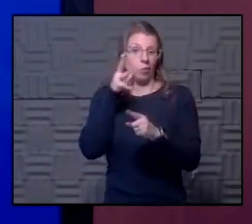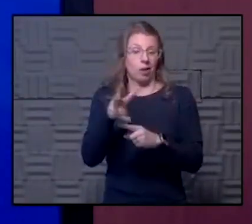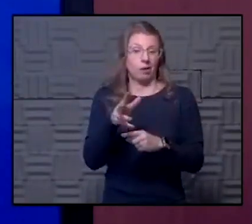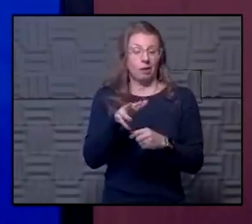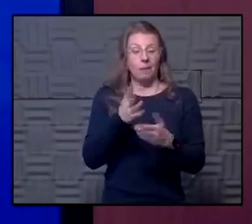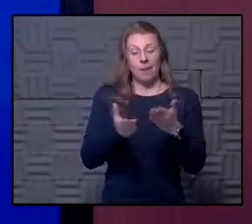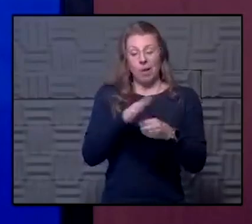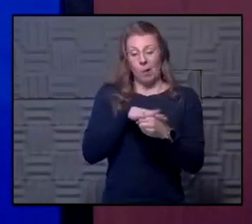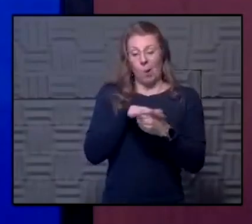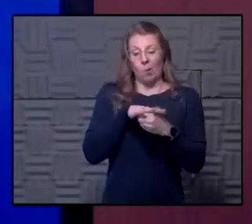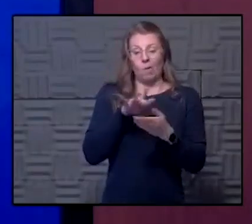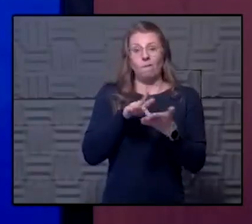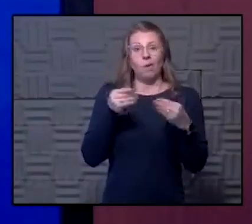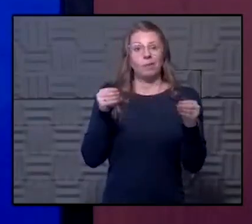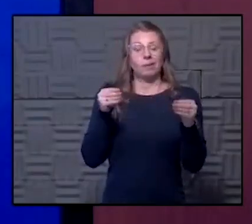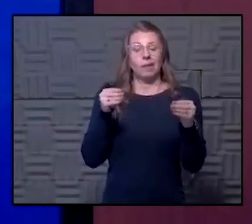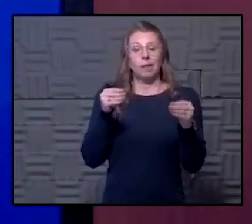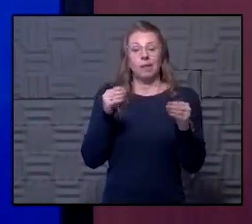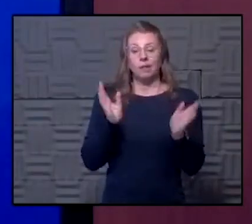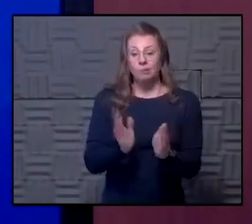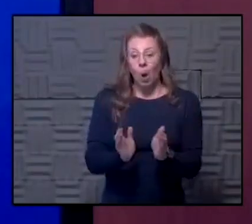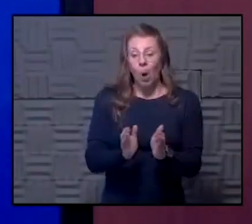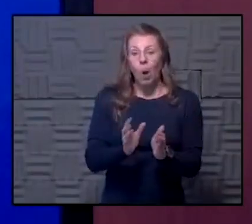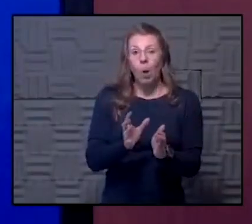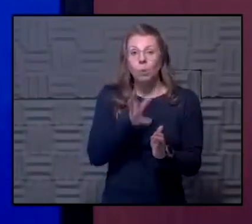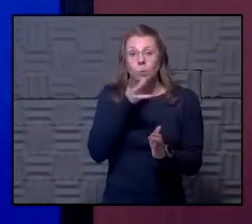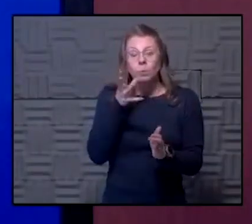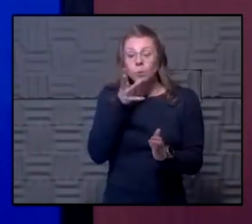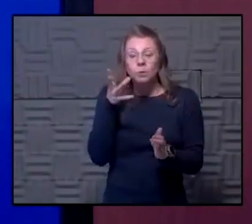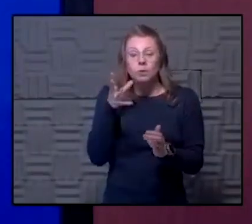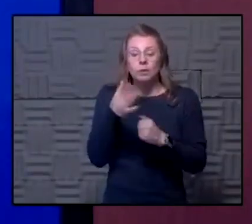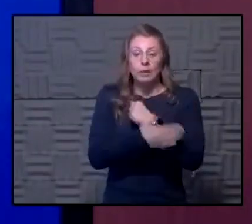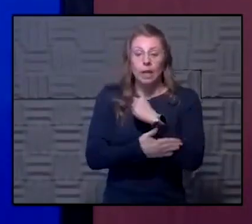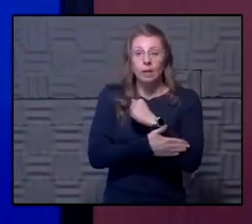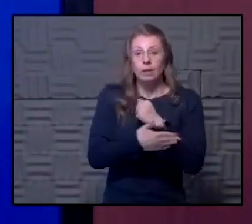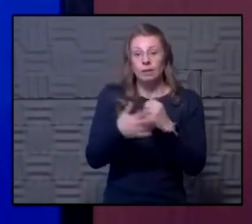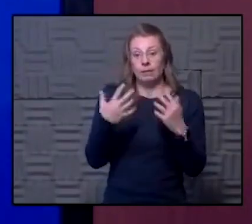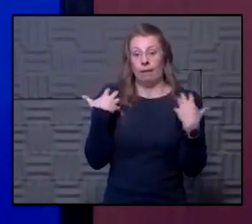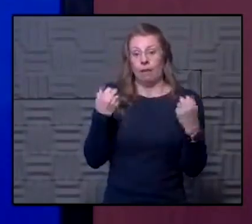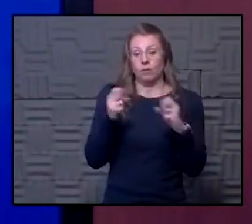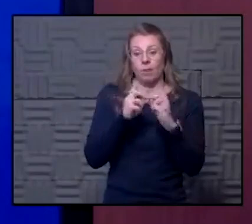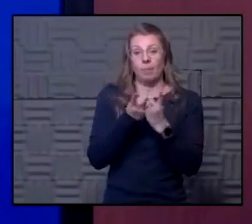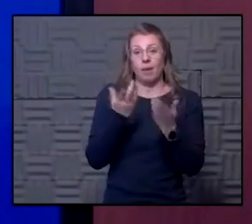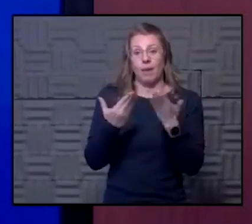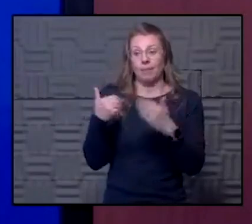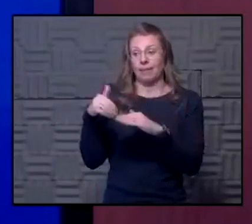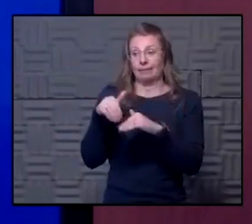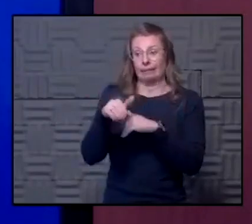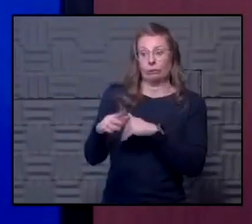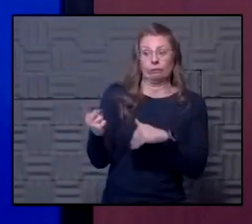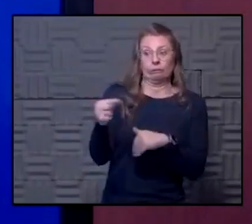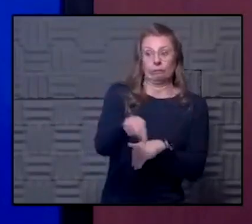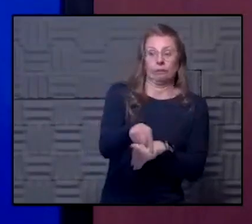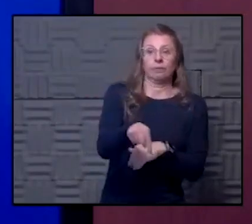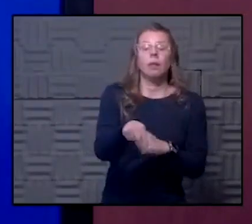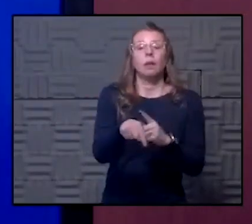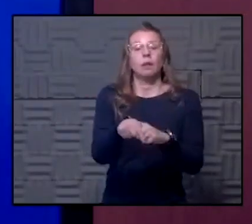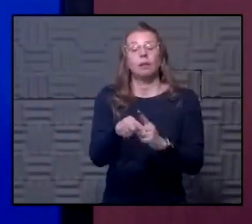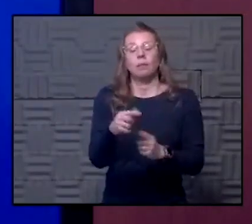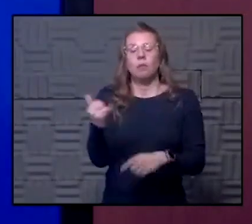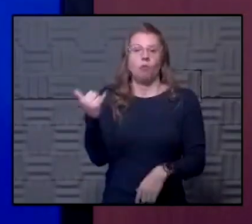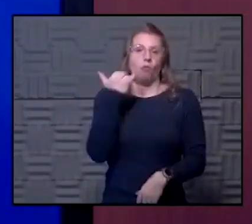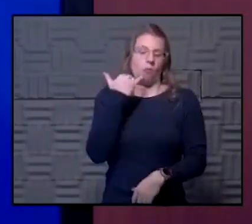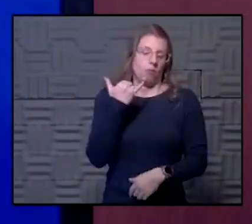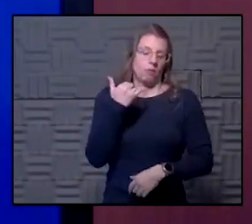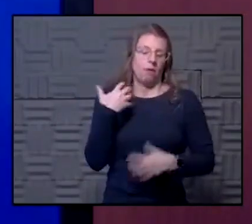local pharmacy in a smaller rural county is the place delivering the vaccine, the health department may send you there. But you can pick up the phone and call your health department, and they'll be a great